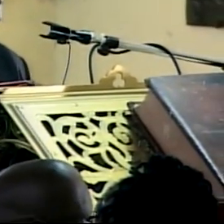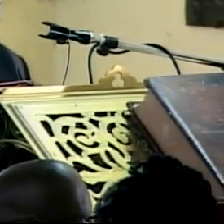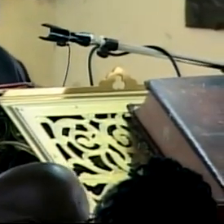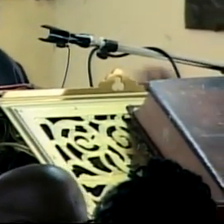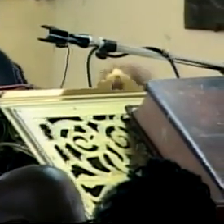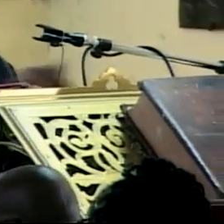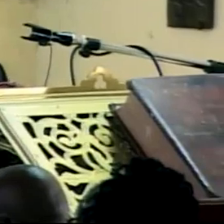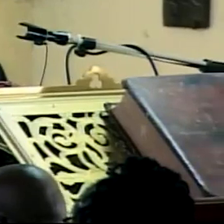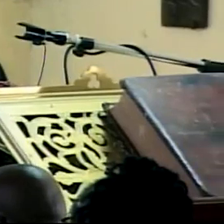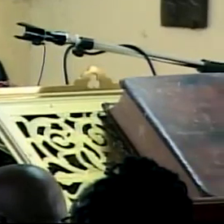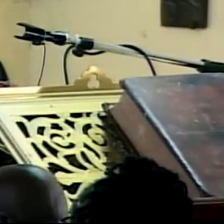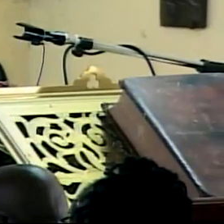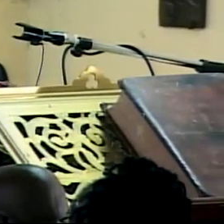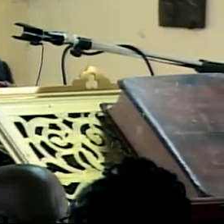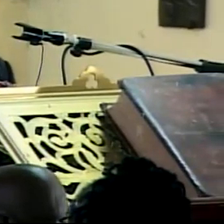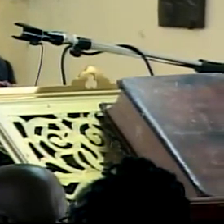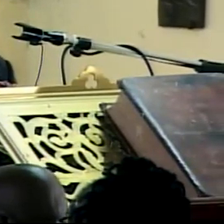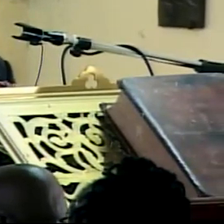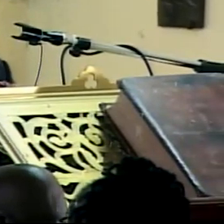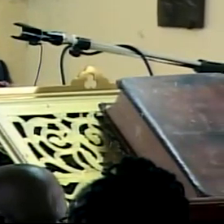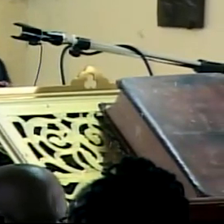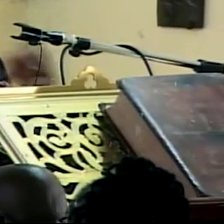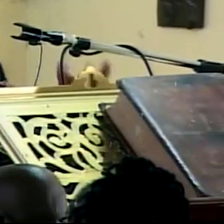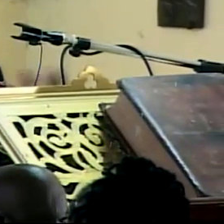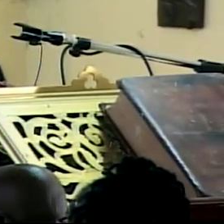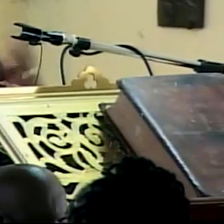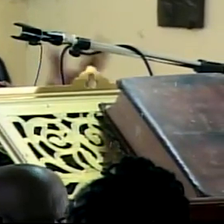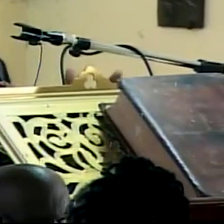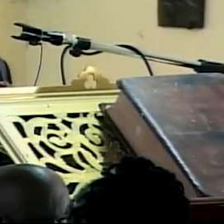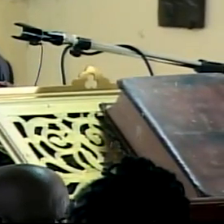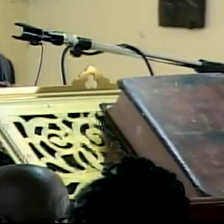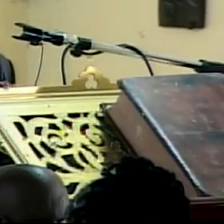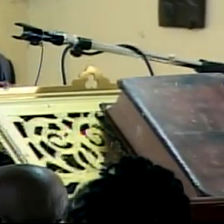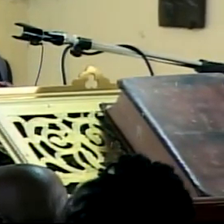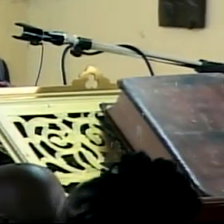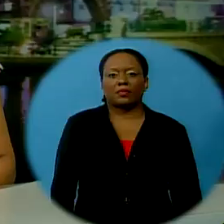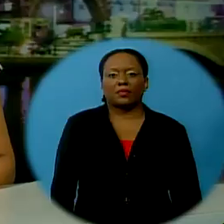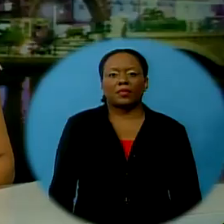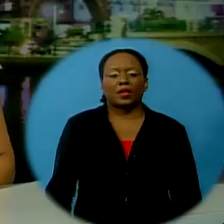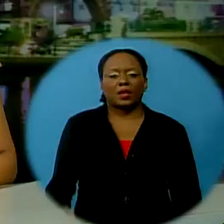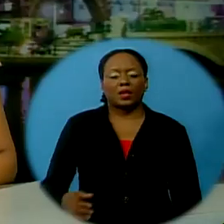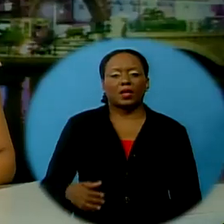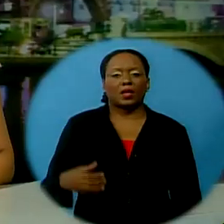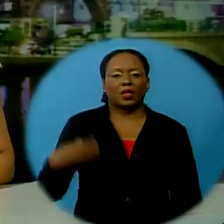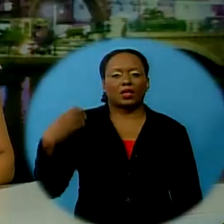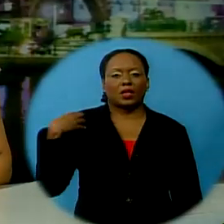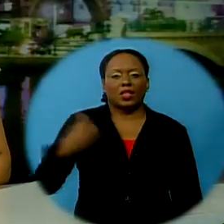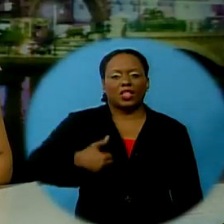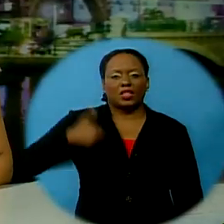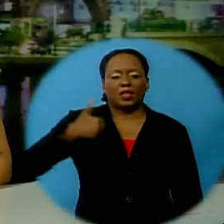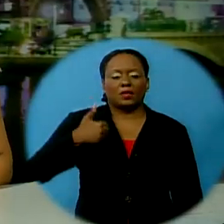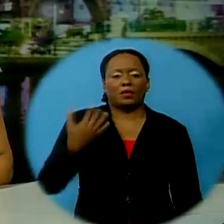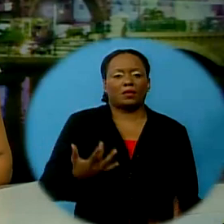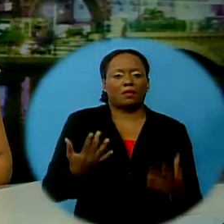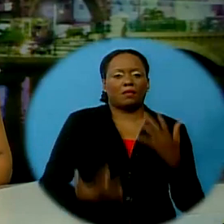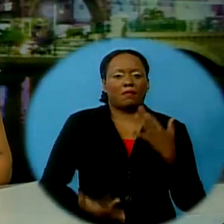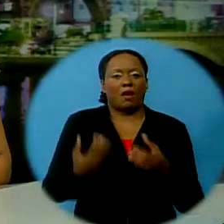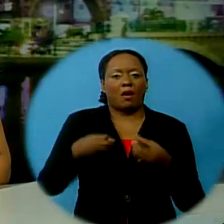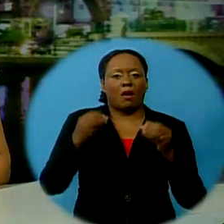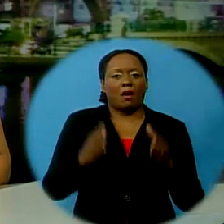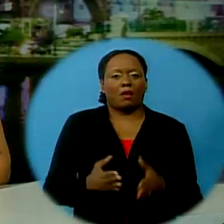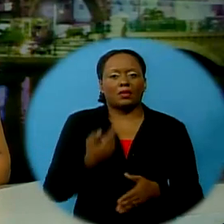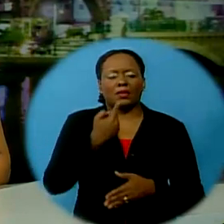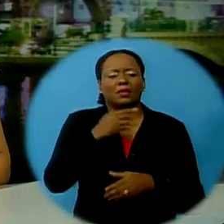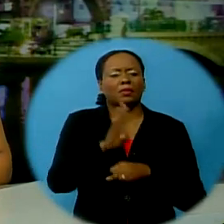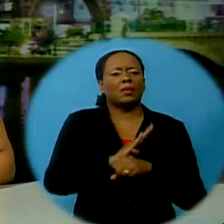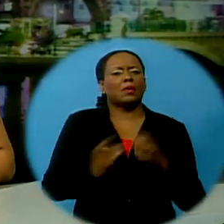have the cell phones and so forth in the school legally with restrictions. Acting Chief Fire Officer Errol Maynard